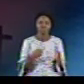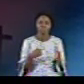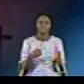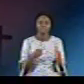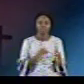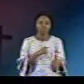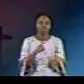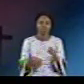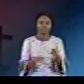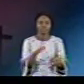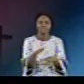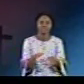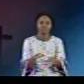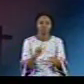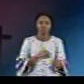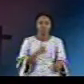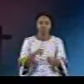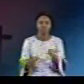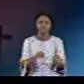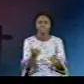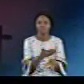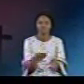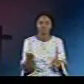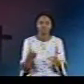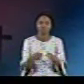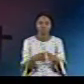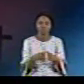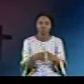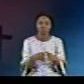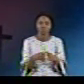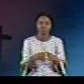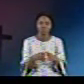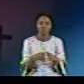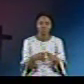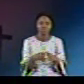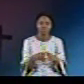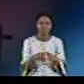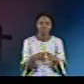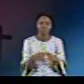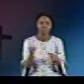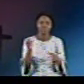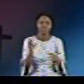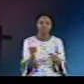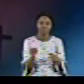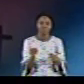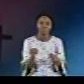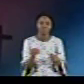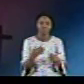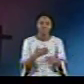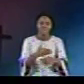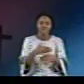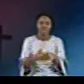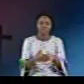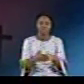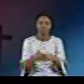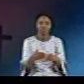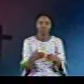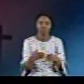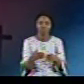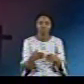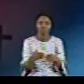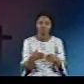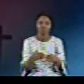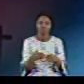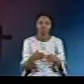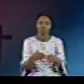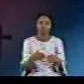do anything so tell us how did they walk how did the miracle take place now so after i went that he held me down and i go